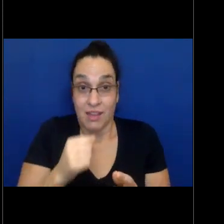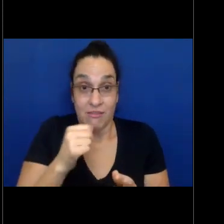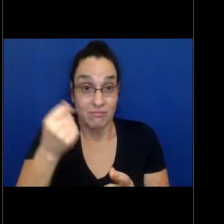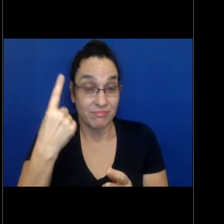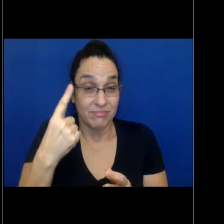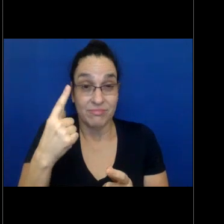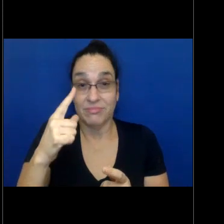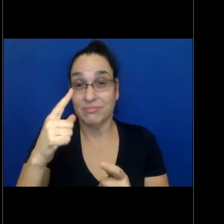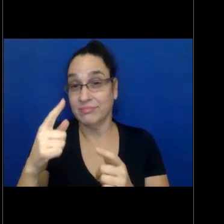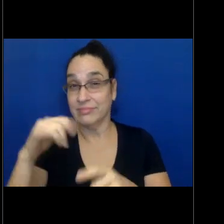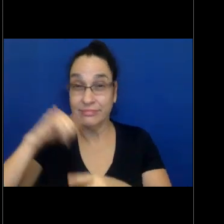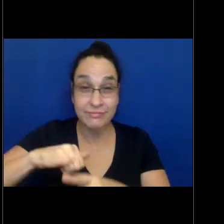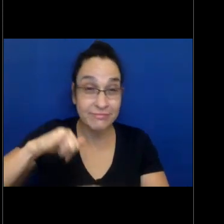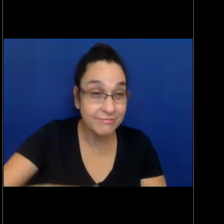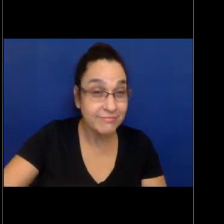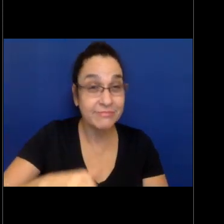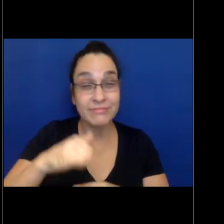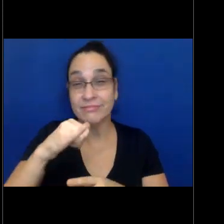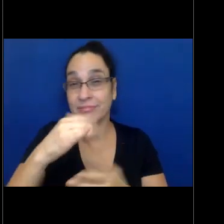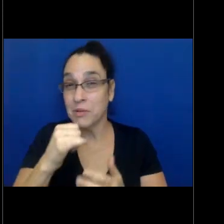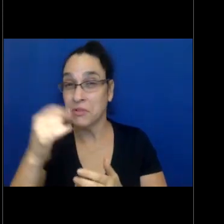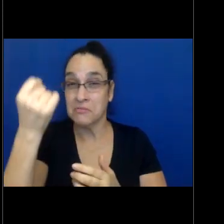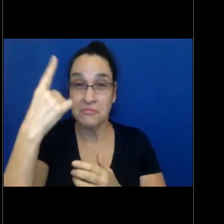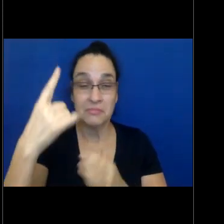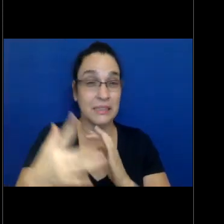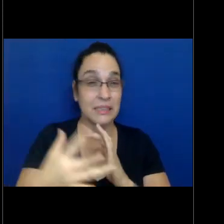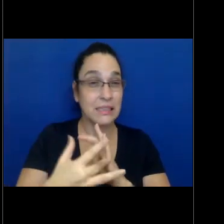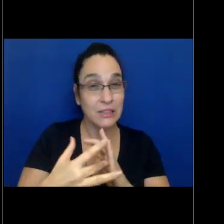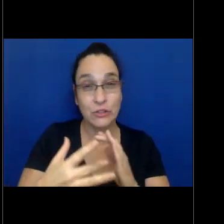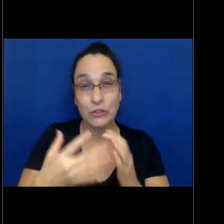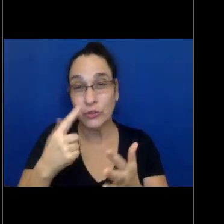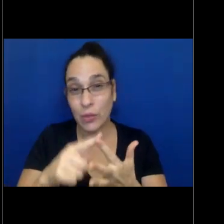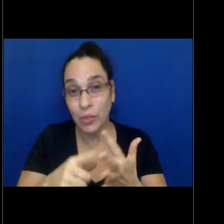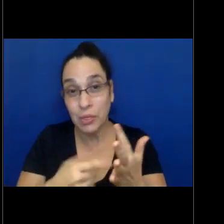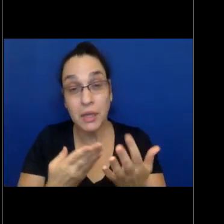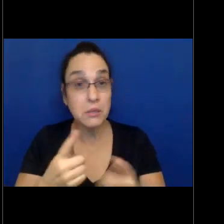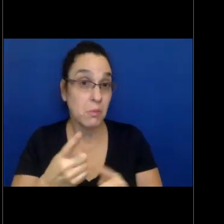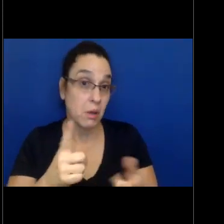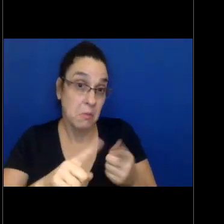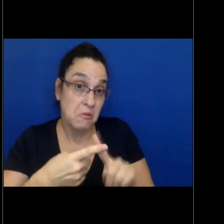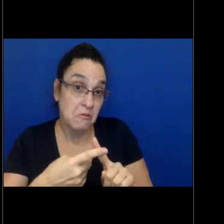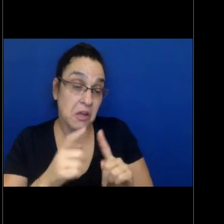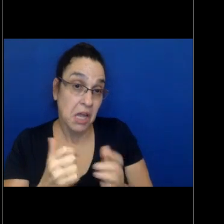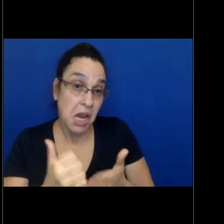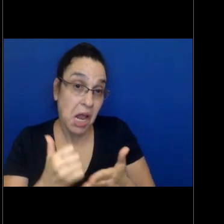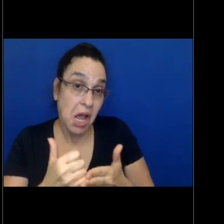materials, but they can probably give you good advice on how to structure an